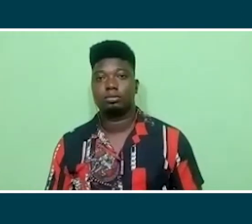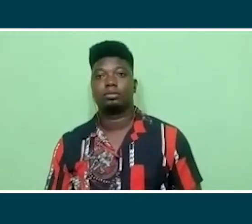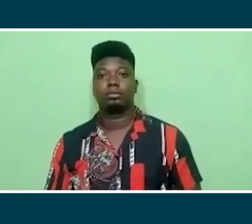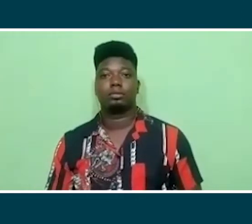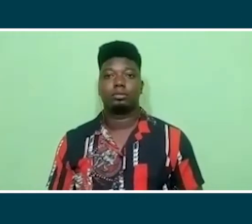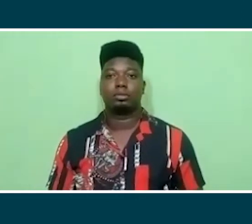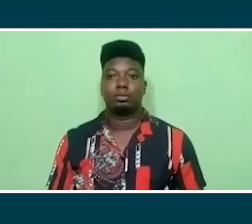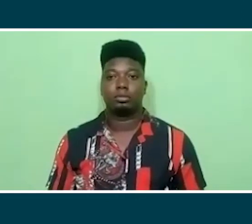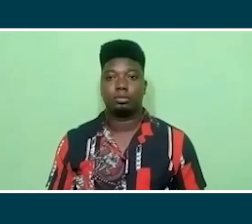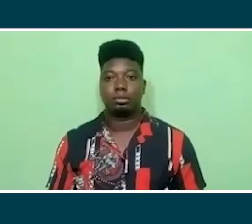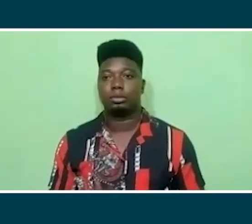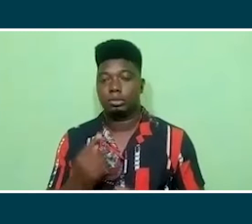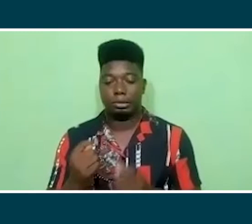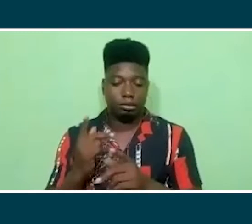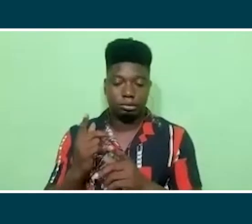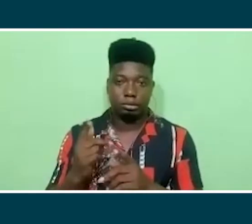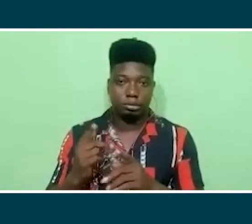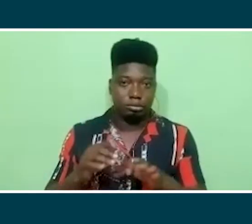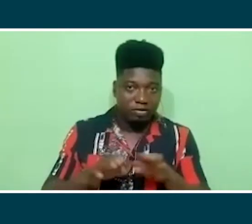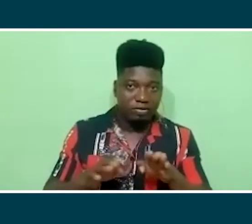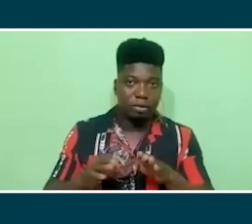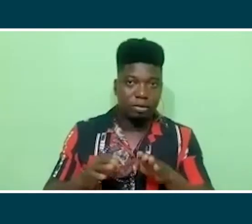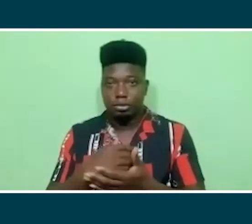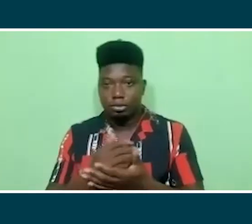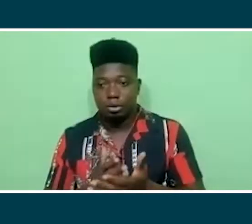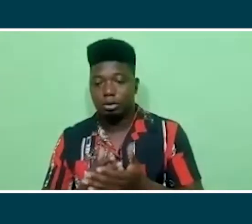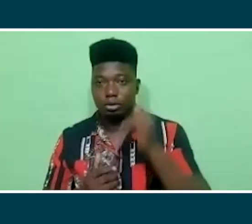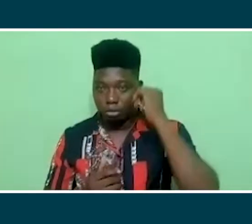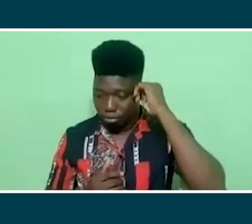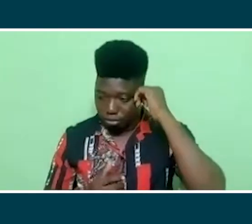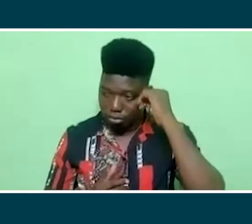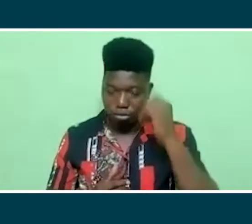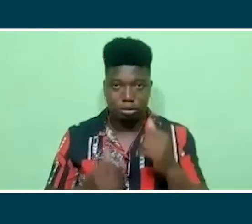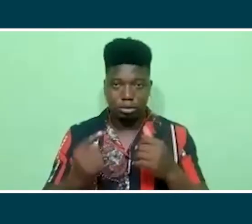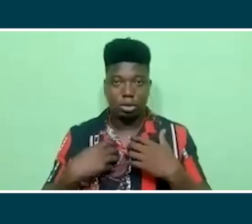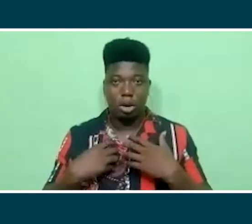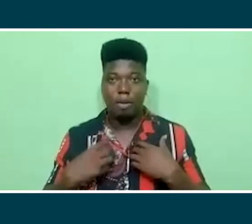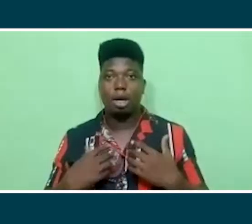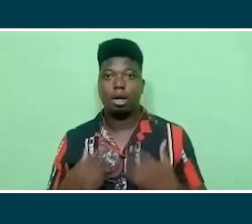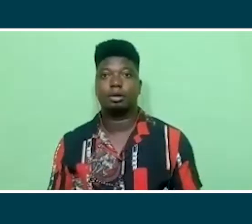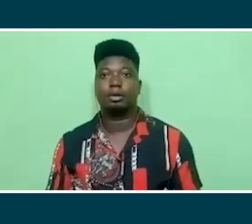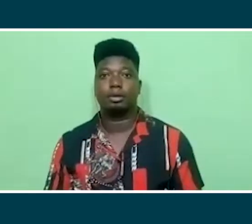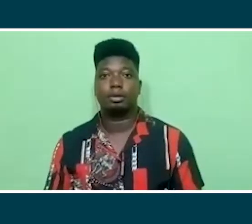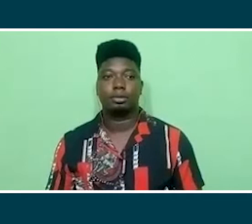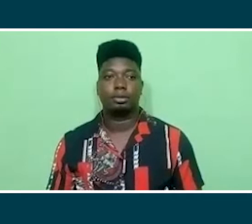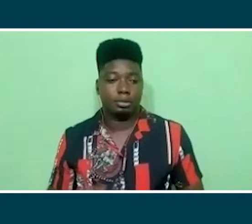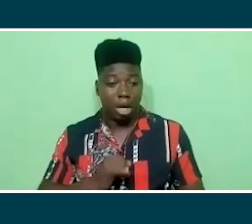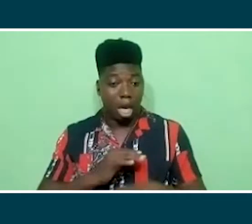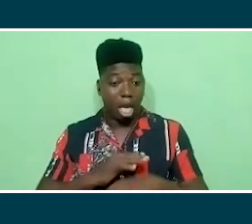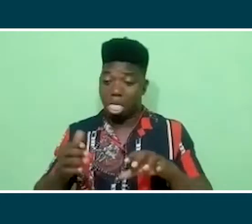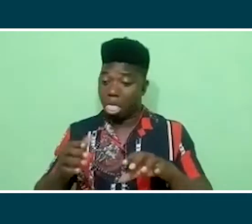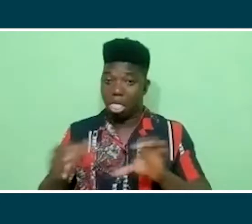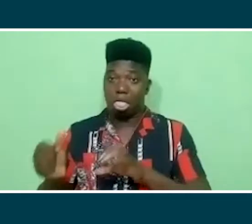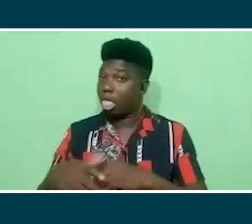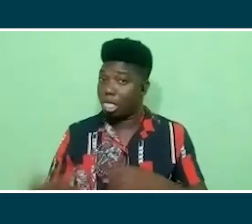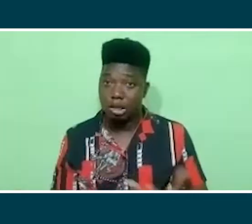not their parent. Some of them were kiddos of color. I'm like, who am I to come in and police? Like, I didn't do anything, right? And I was all in my head and I justified,